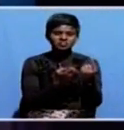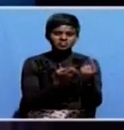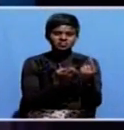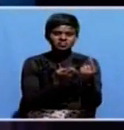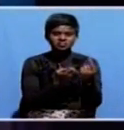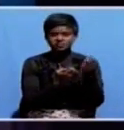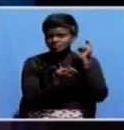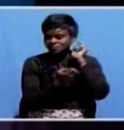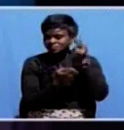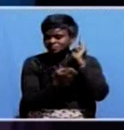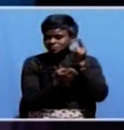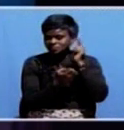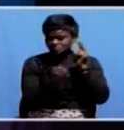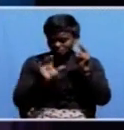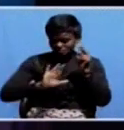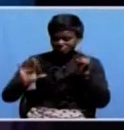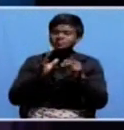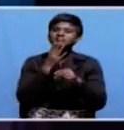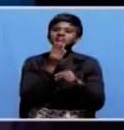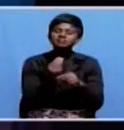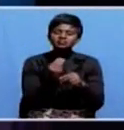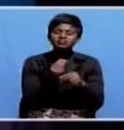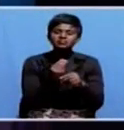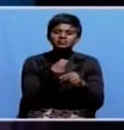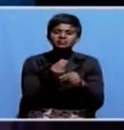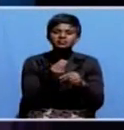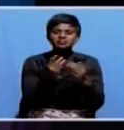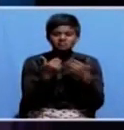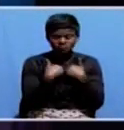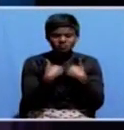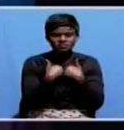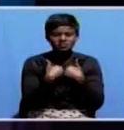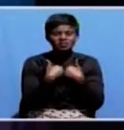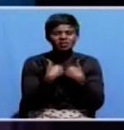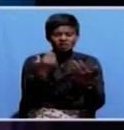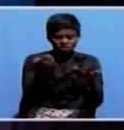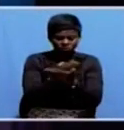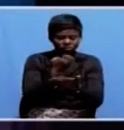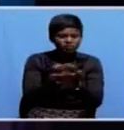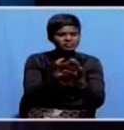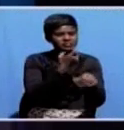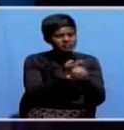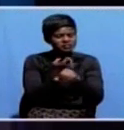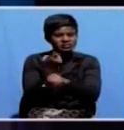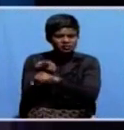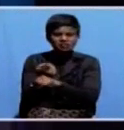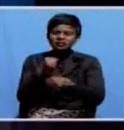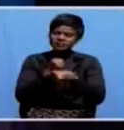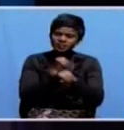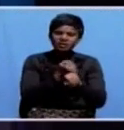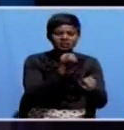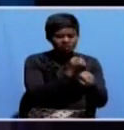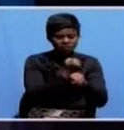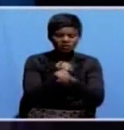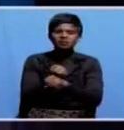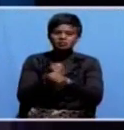bigger legacy issues. Yes. Yes. He inherited a troubled economy, and he had to make very bold decisions, yes, like